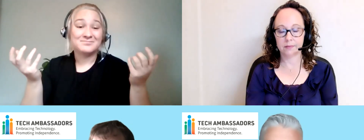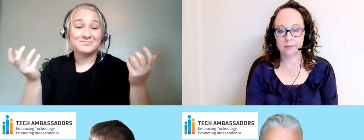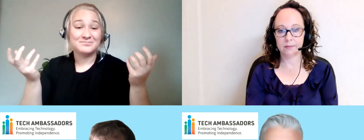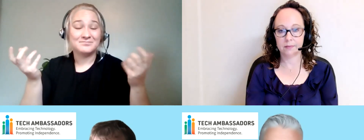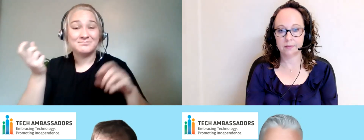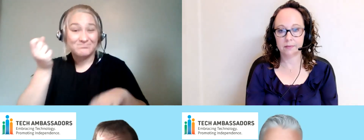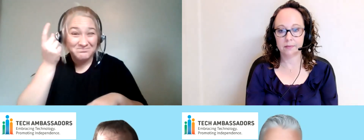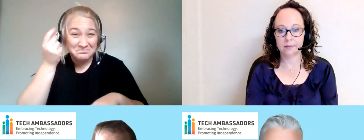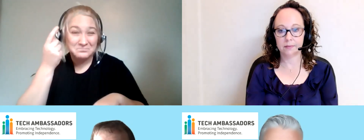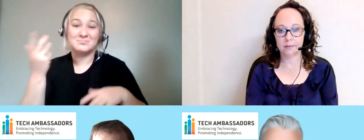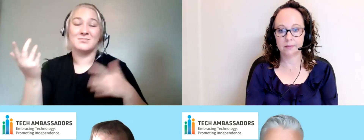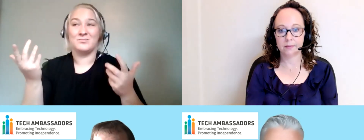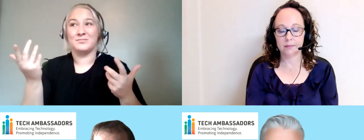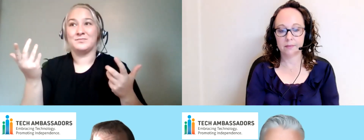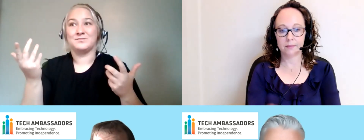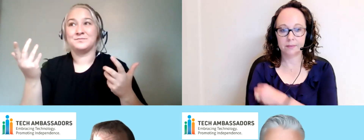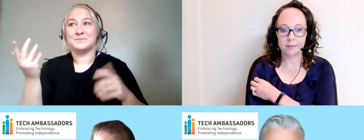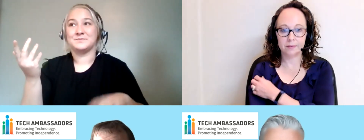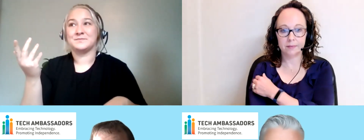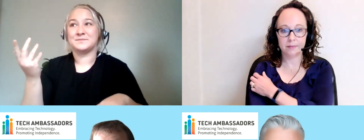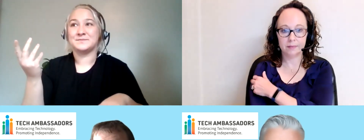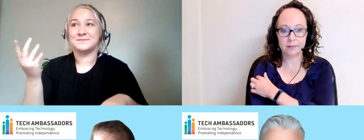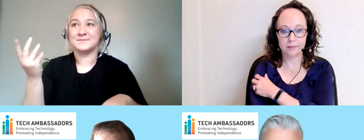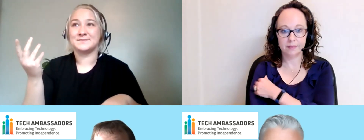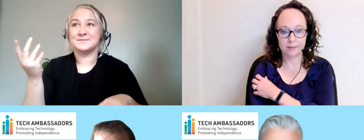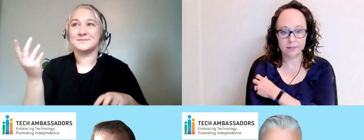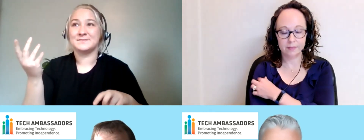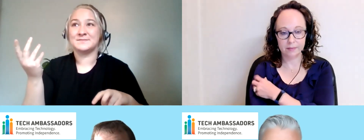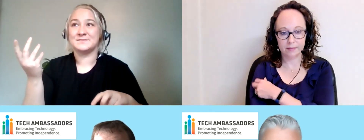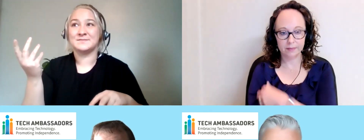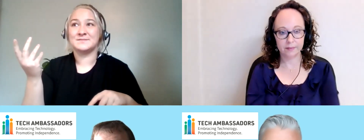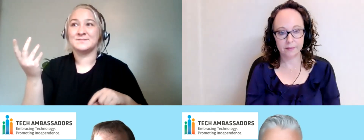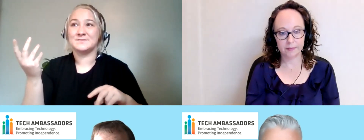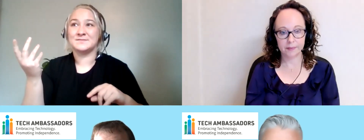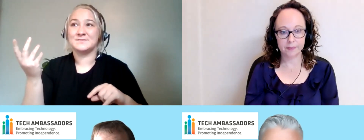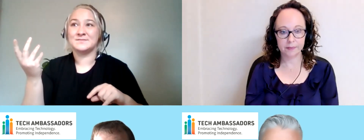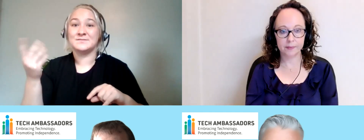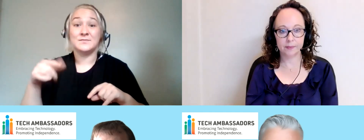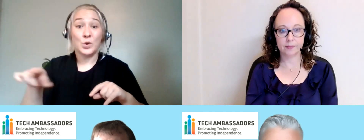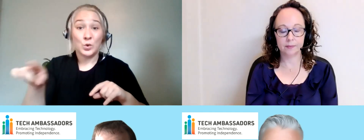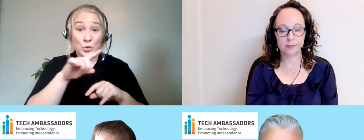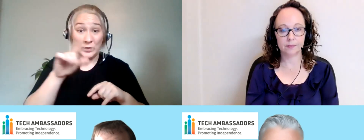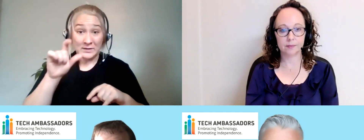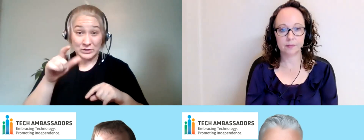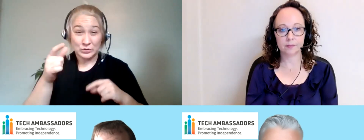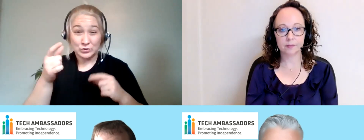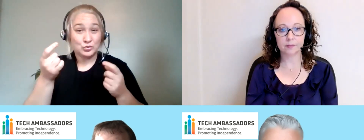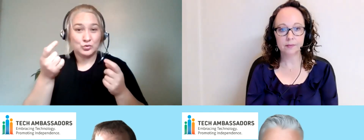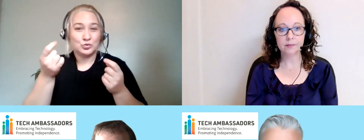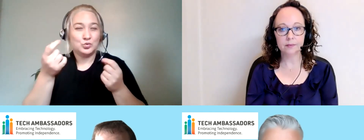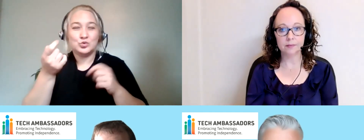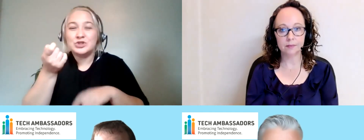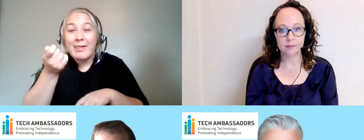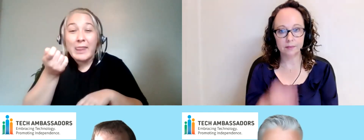just it just takes just a little bit